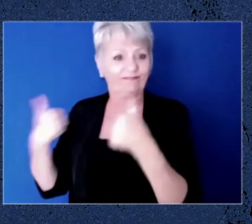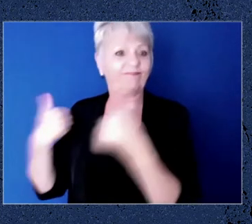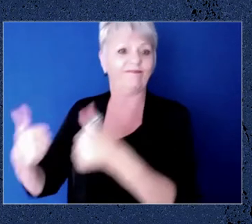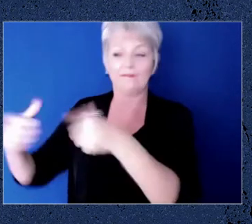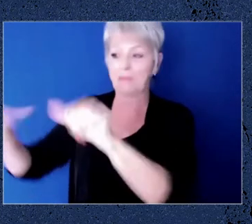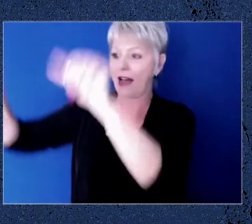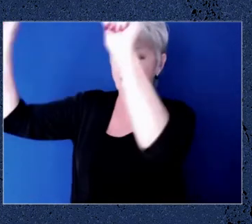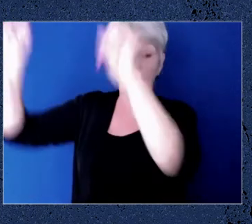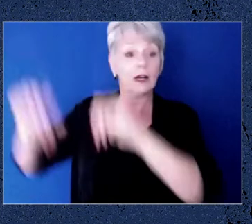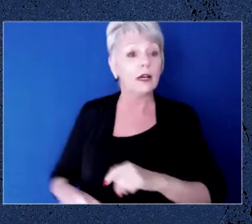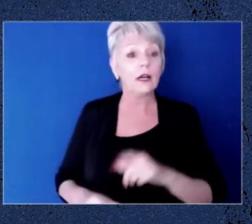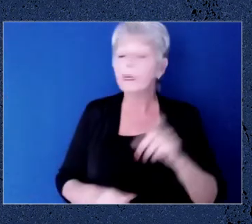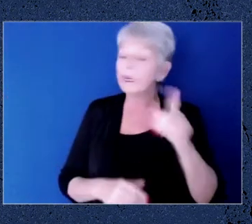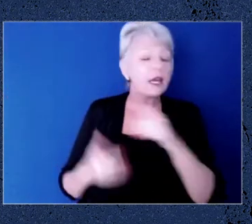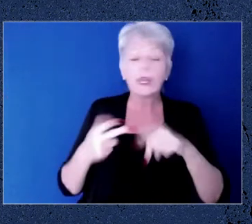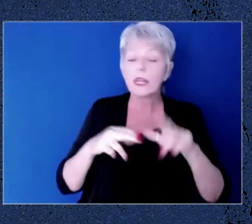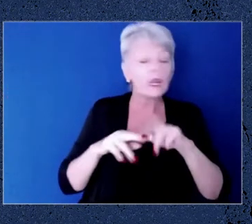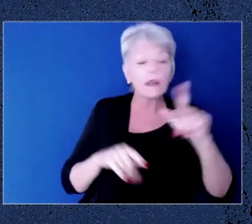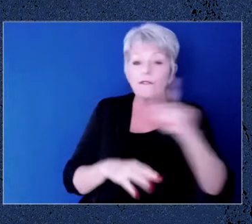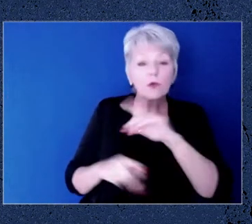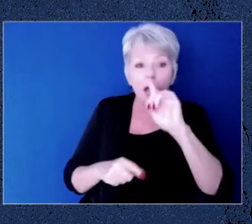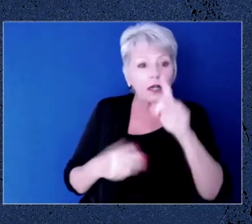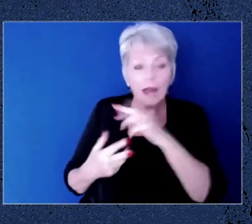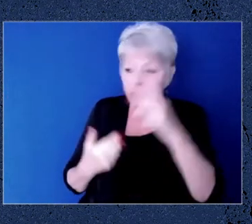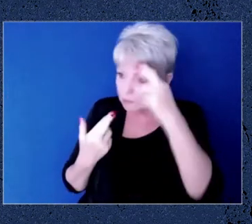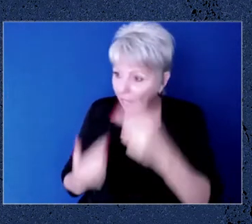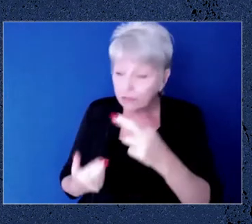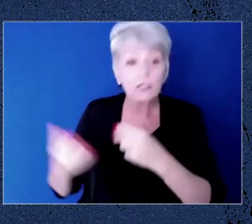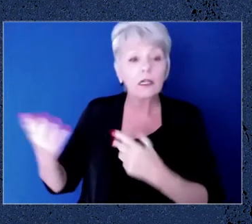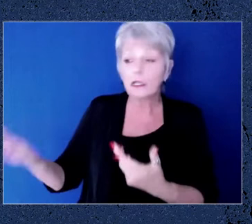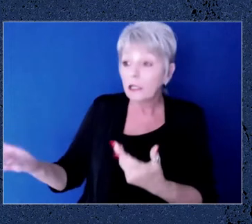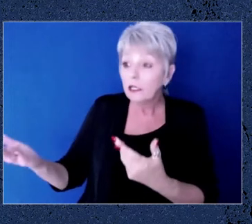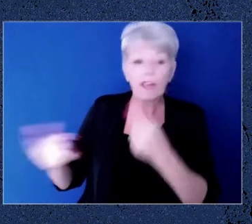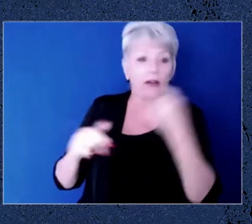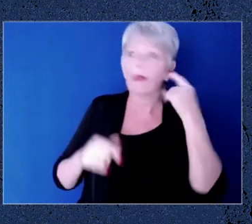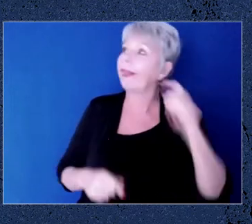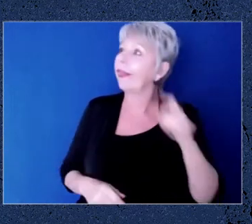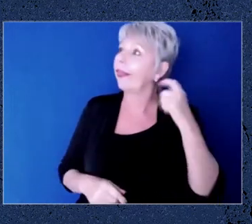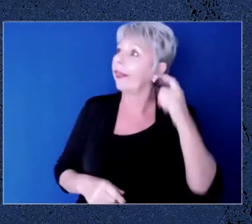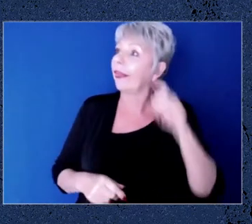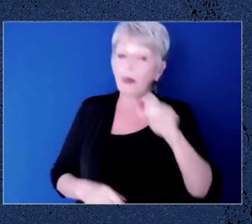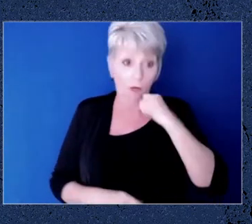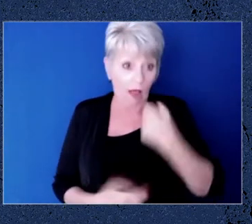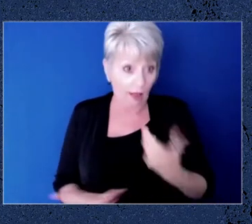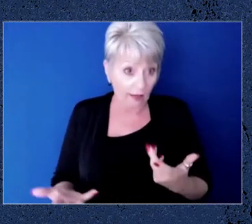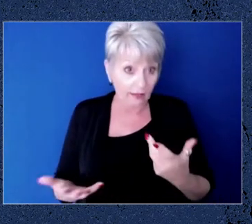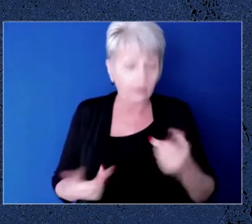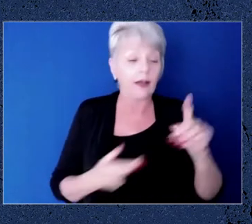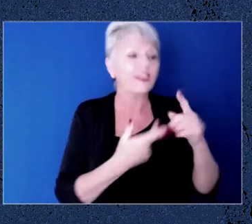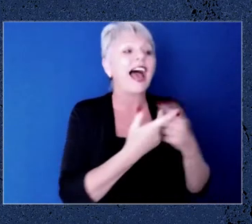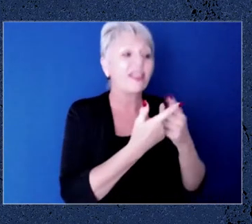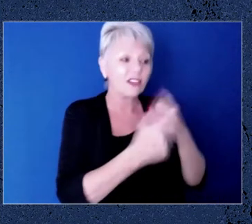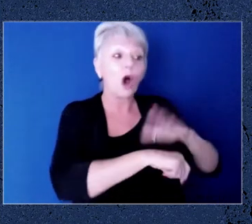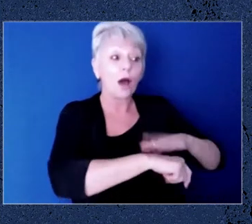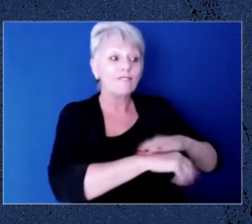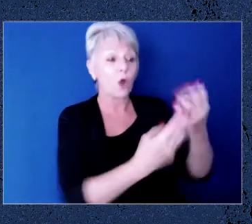trust, you're never going to get respect, and then you can't get the research that works for country and people. And the other thing you get from that time and sitting down is you start